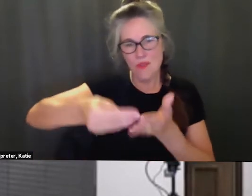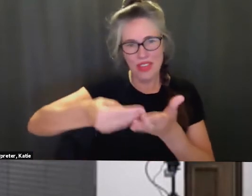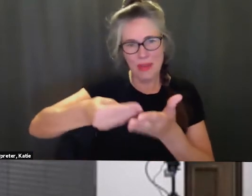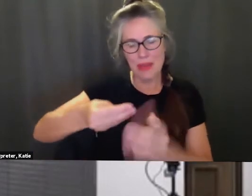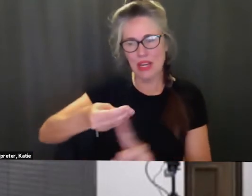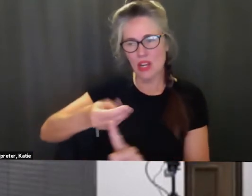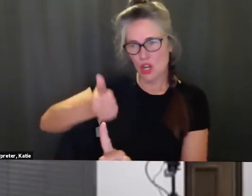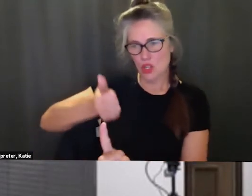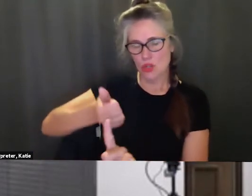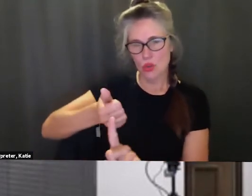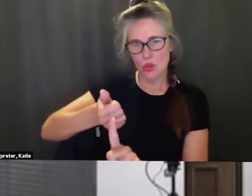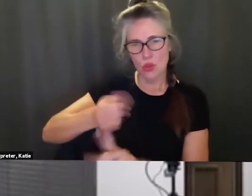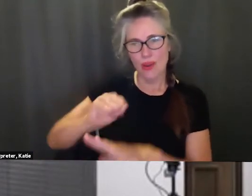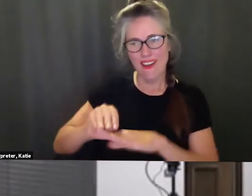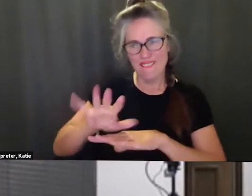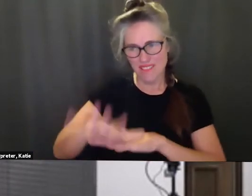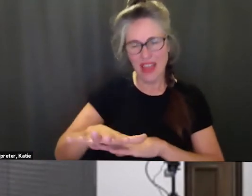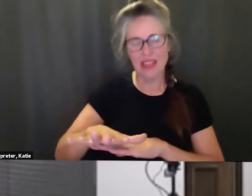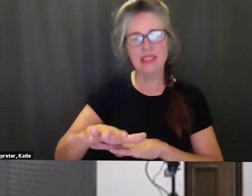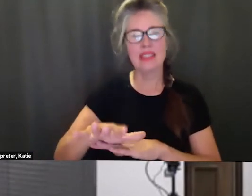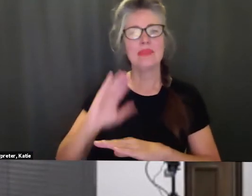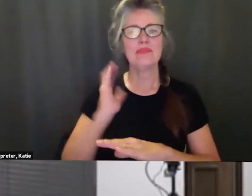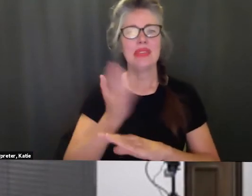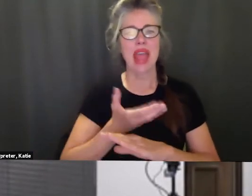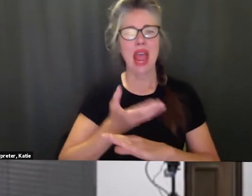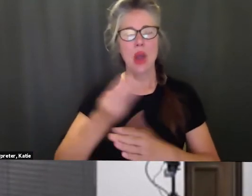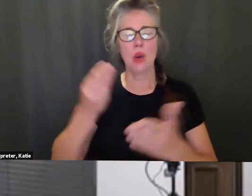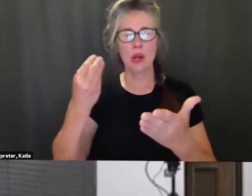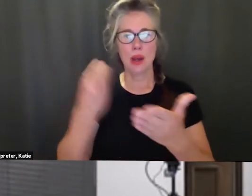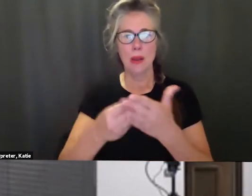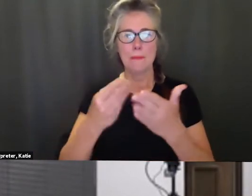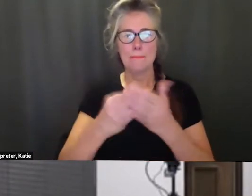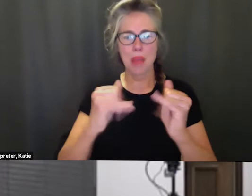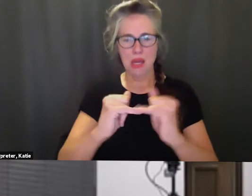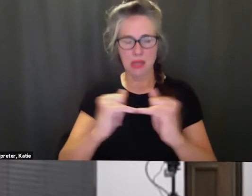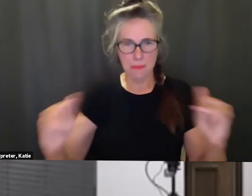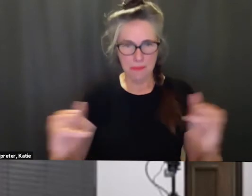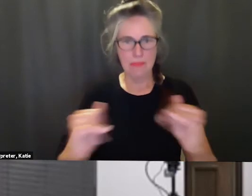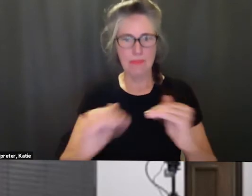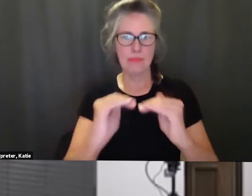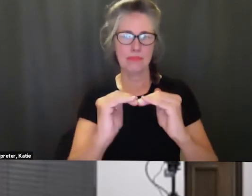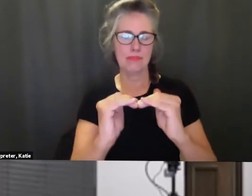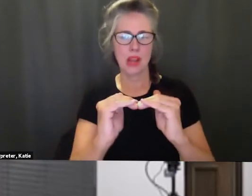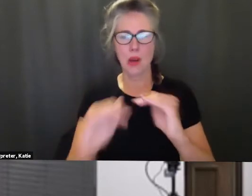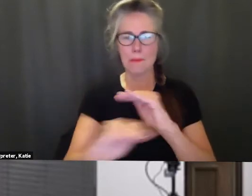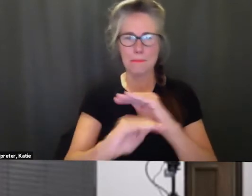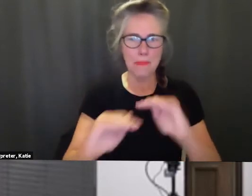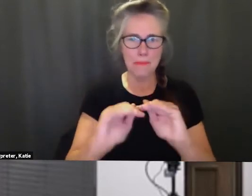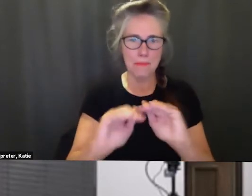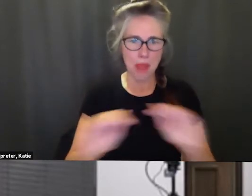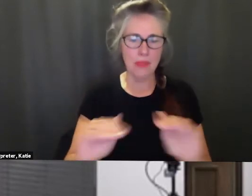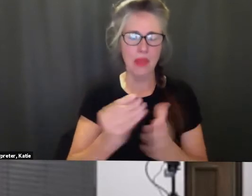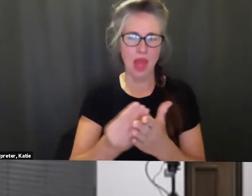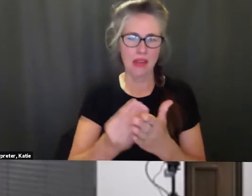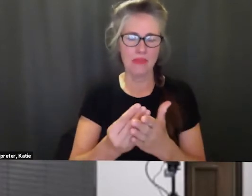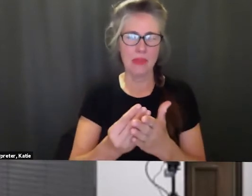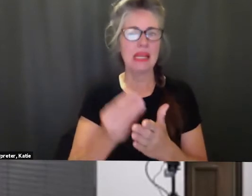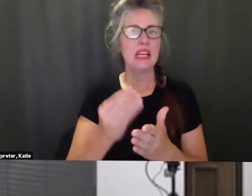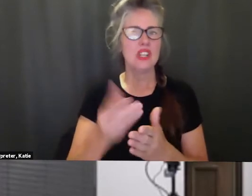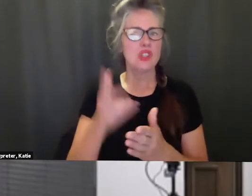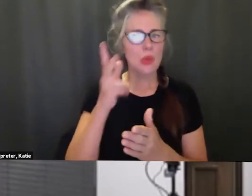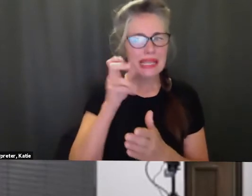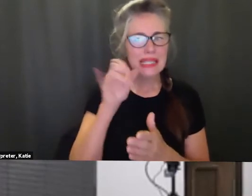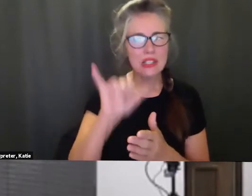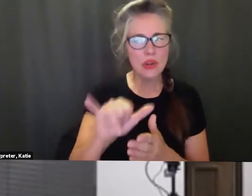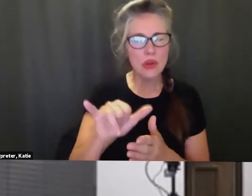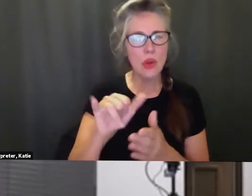our bottom line. So those are the two things, because she definitely asked some very good questions, but the two things I wanted to make sure that let's listen to those county